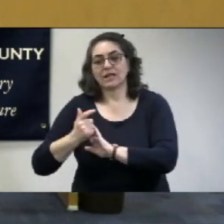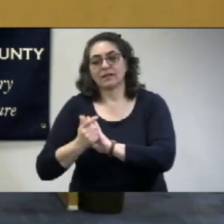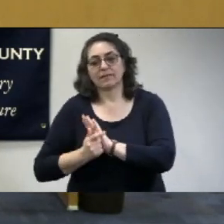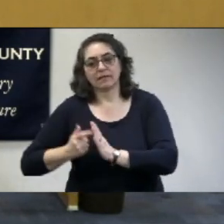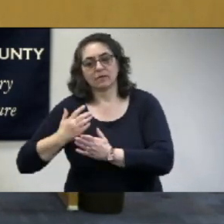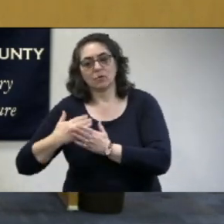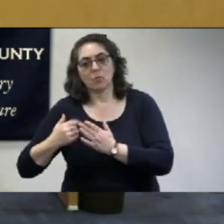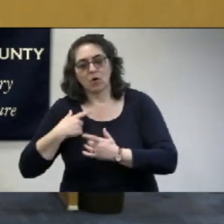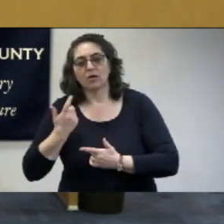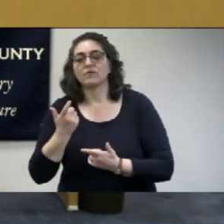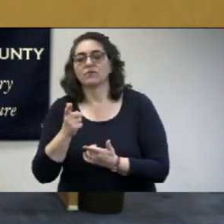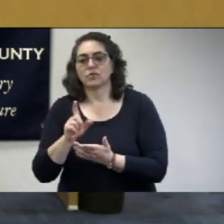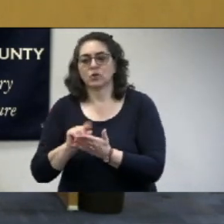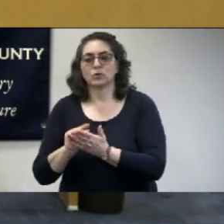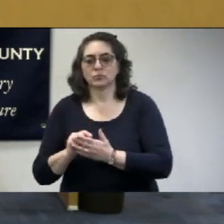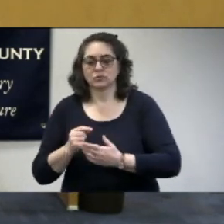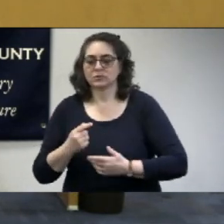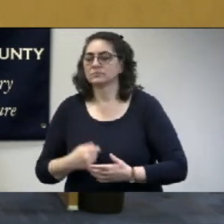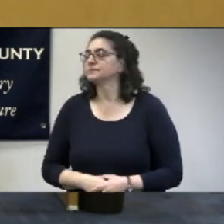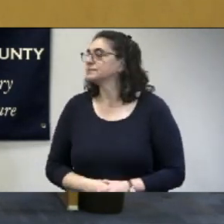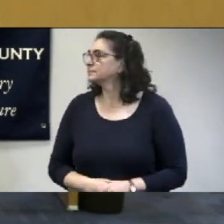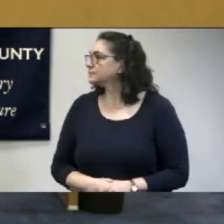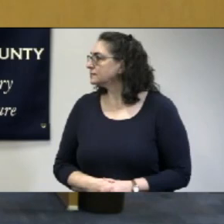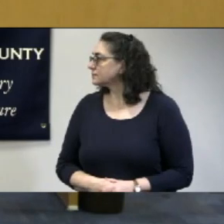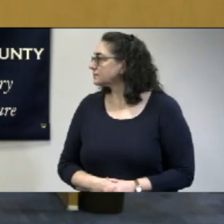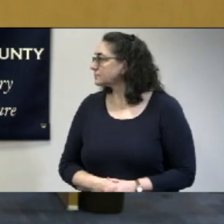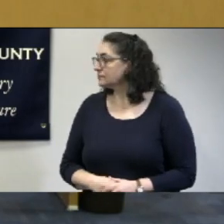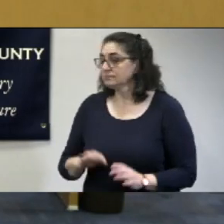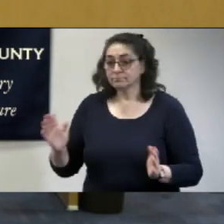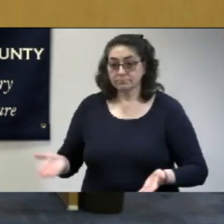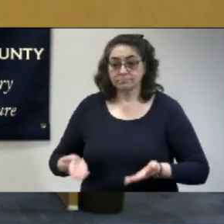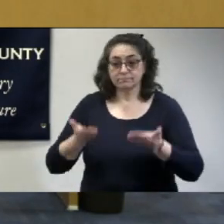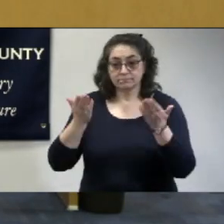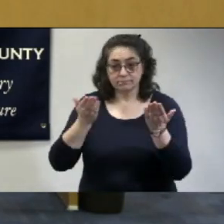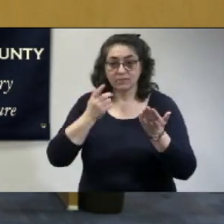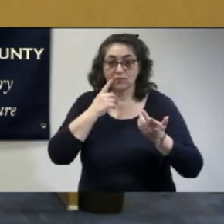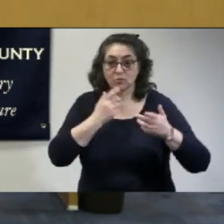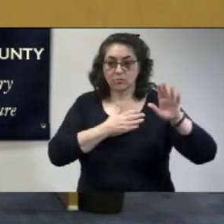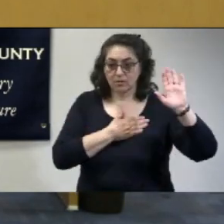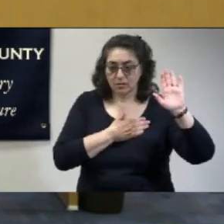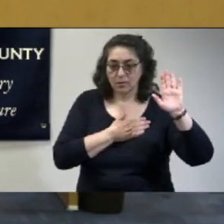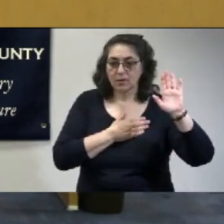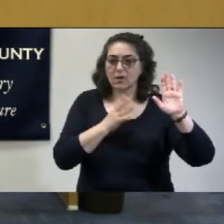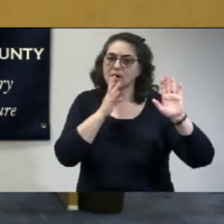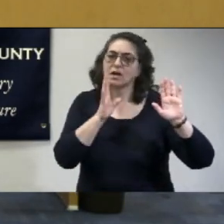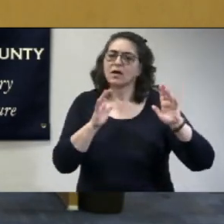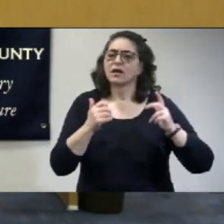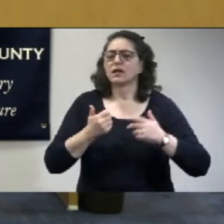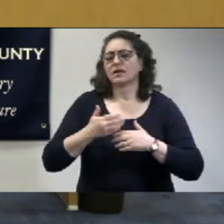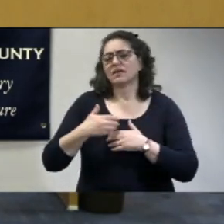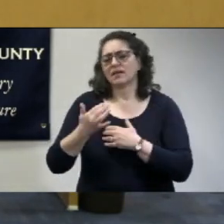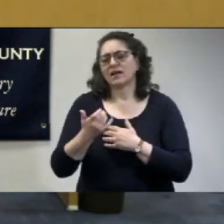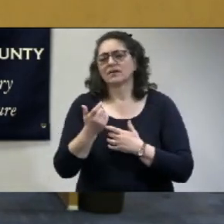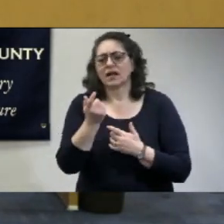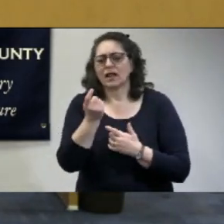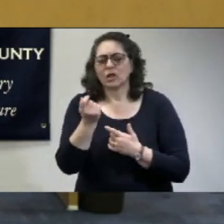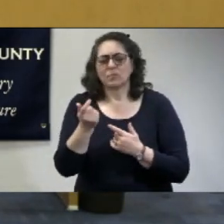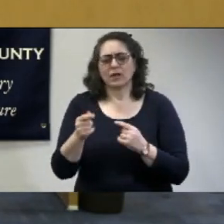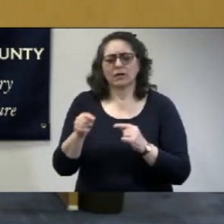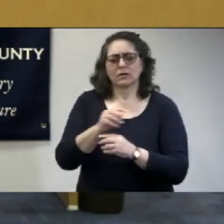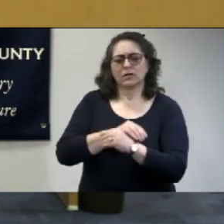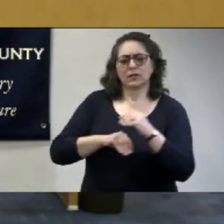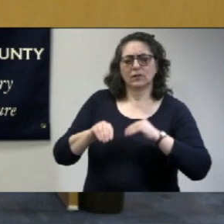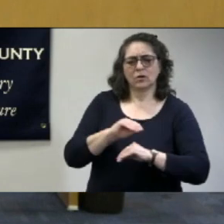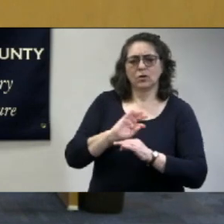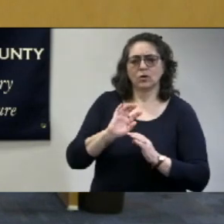Record. Thank you, Lou. As we rise, I'm going to take the next couple items a little bit out of order. We are going to